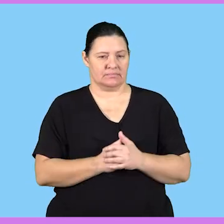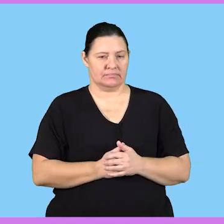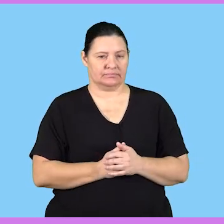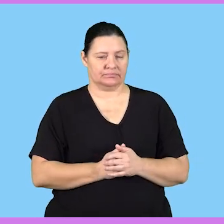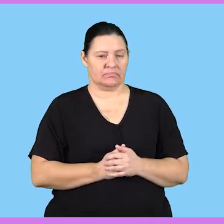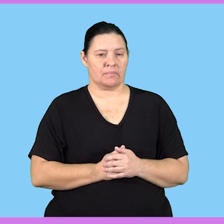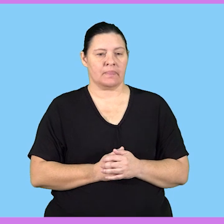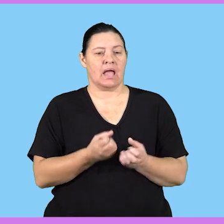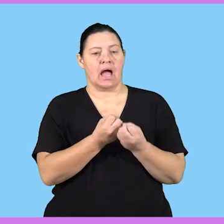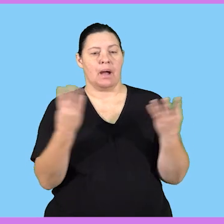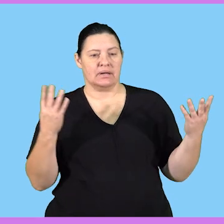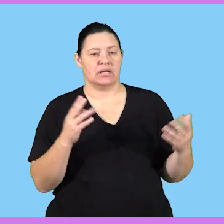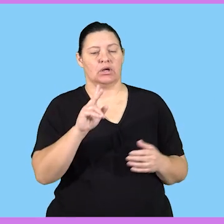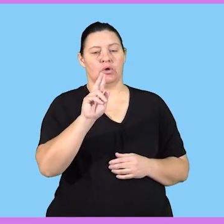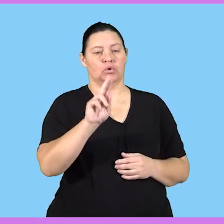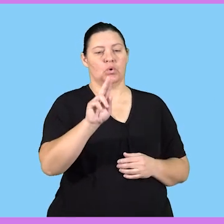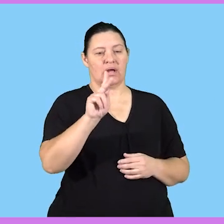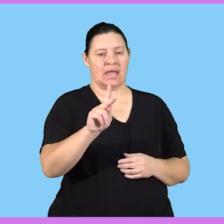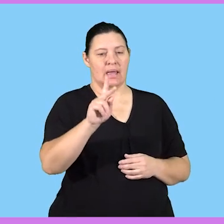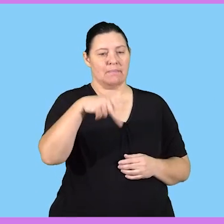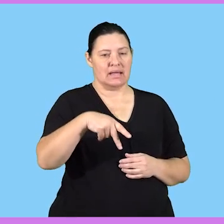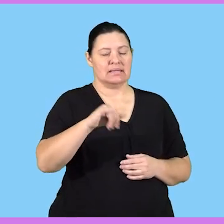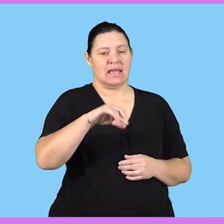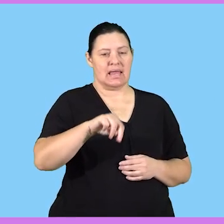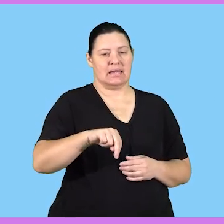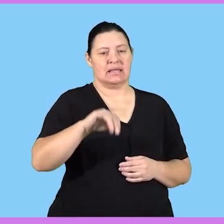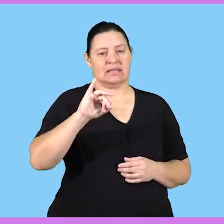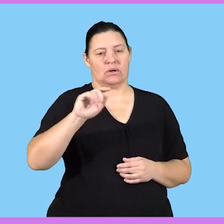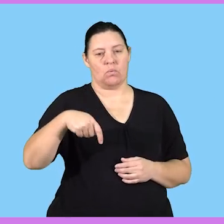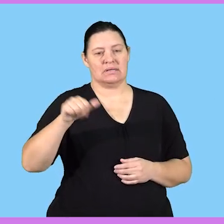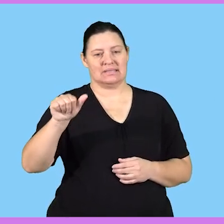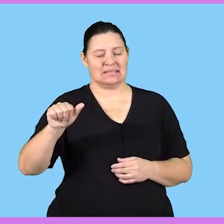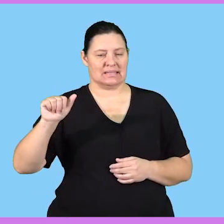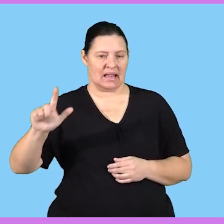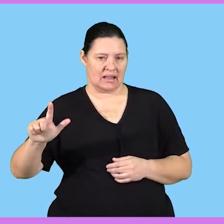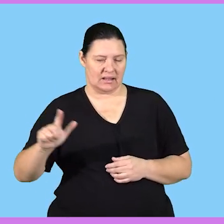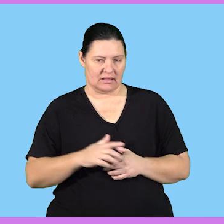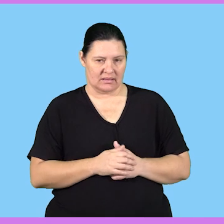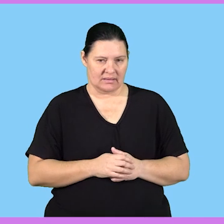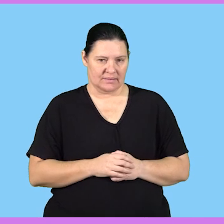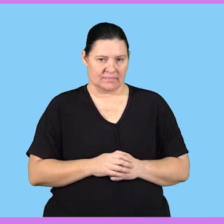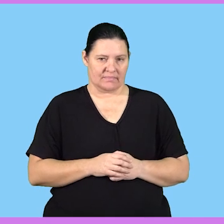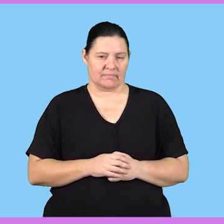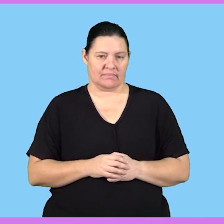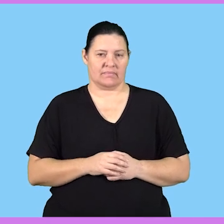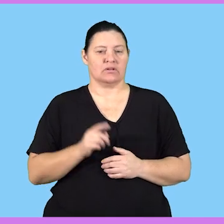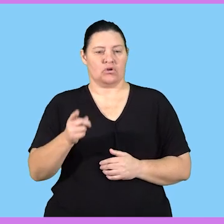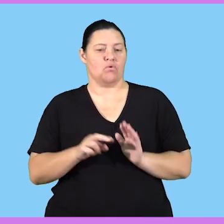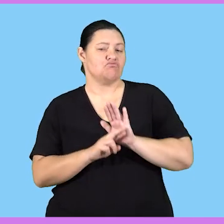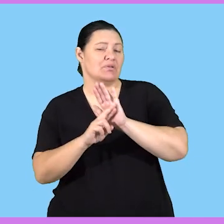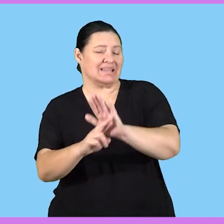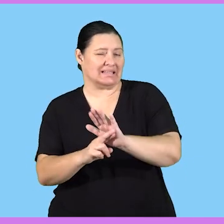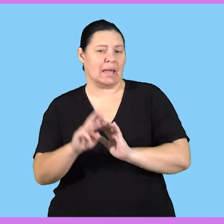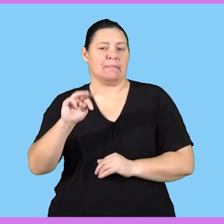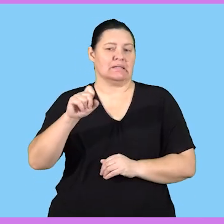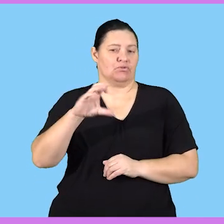simple example here. So I'm asking, how many UK pints in 3.6 liters? So if you look, 3.6